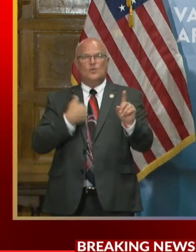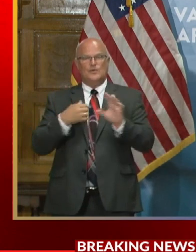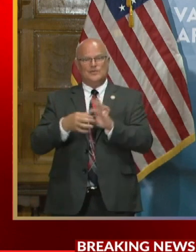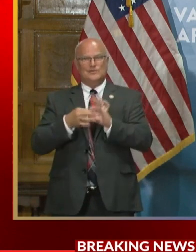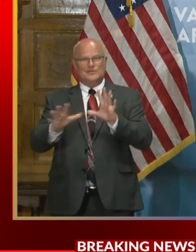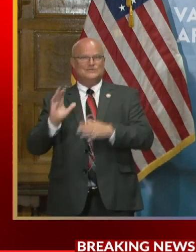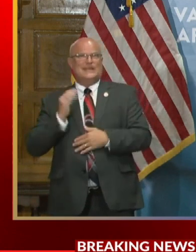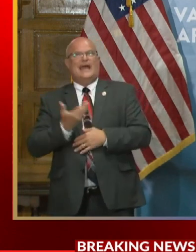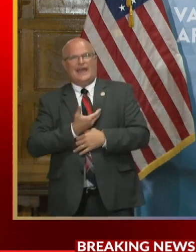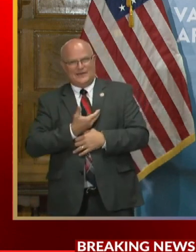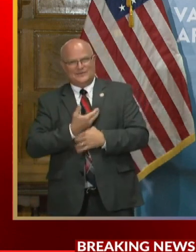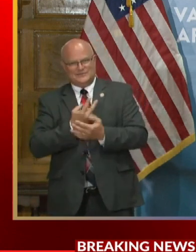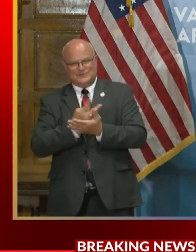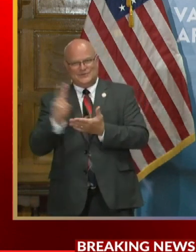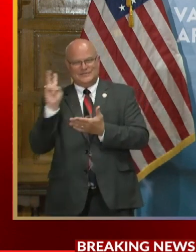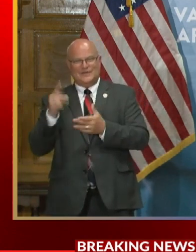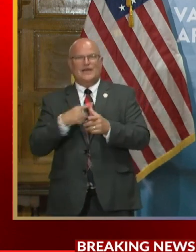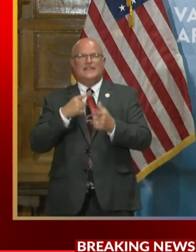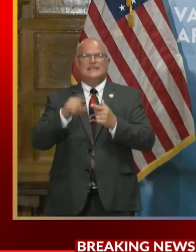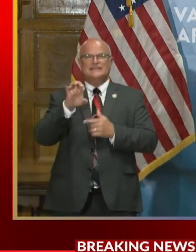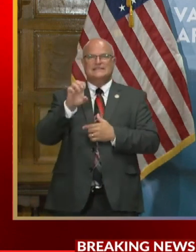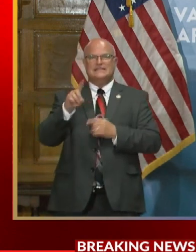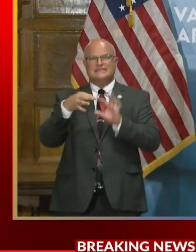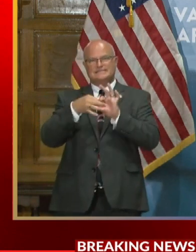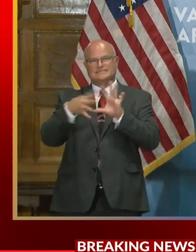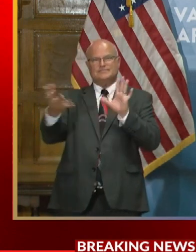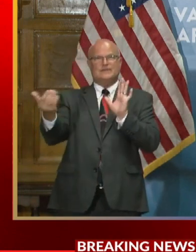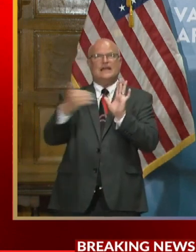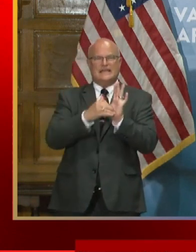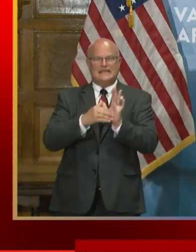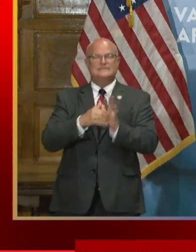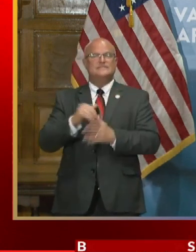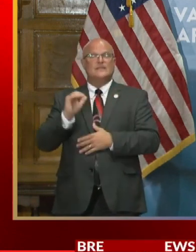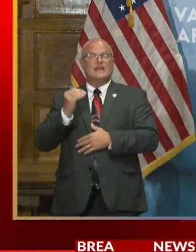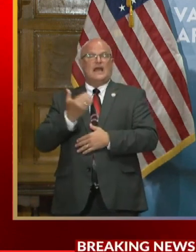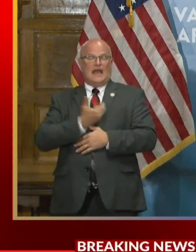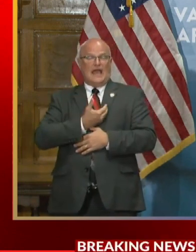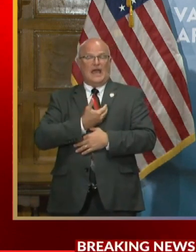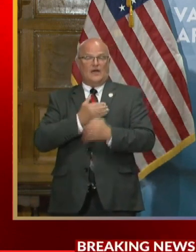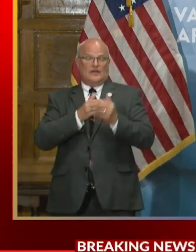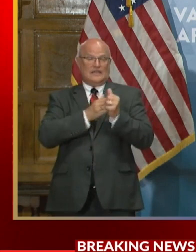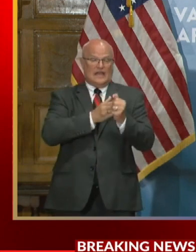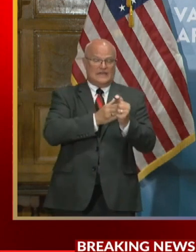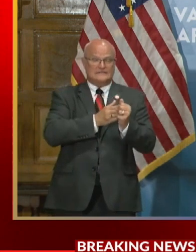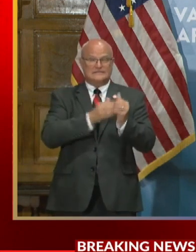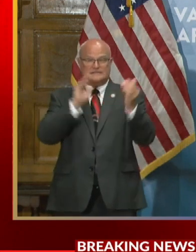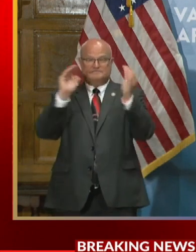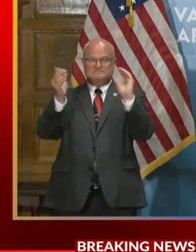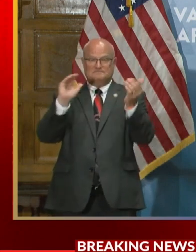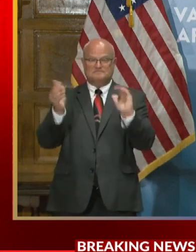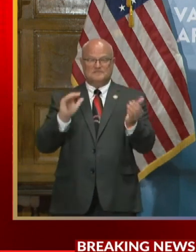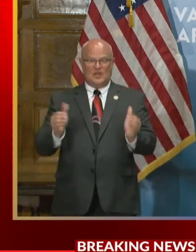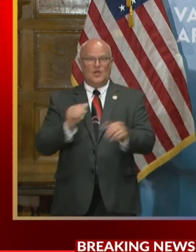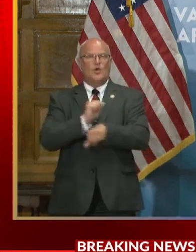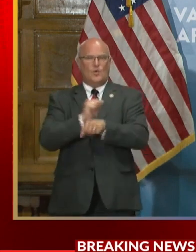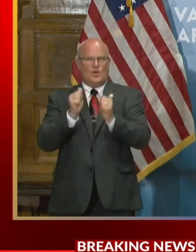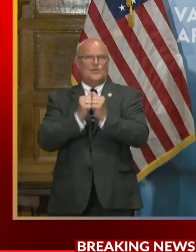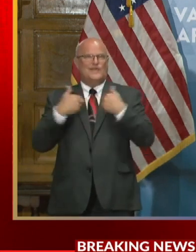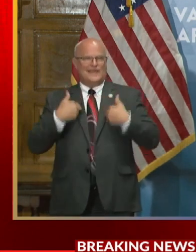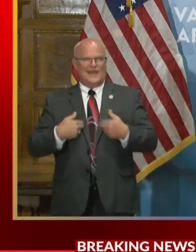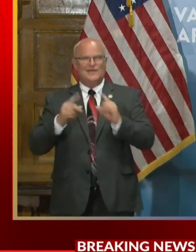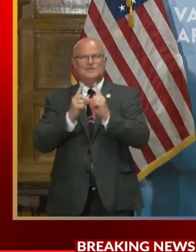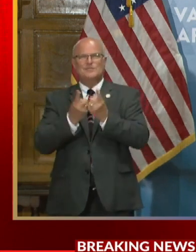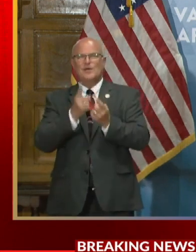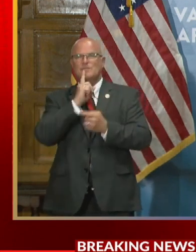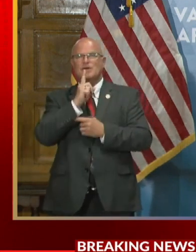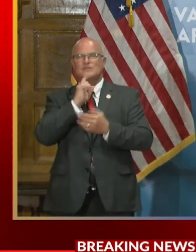released our original guidance 2 weeks ago. But our guidance reflects their guidance. We've vetted it, worked with the health department to make